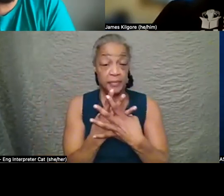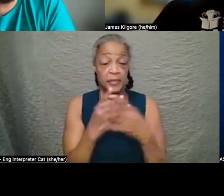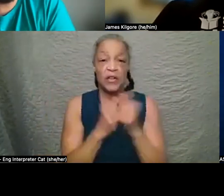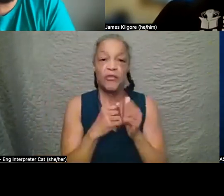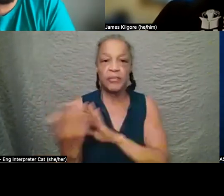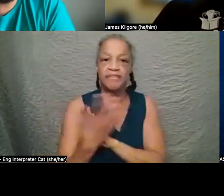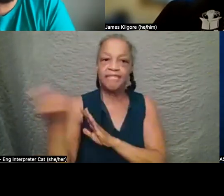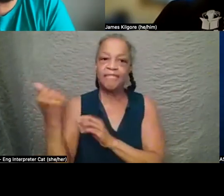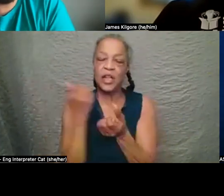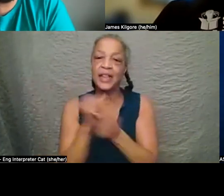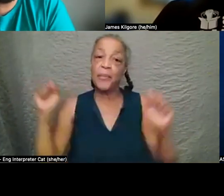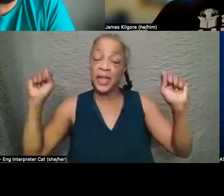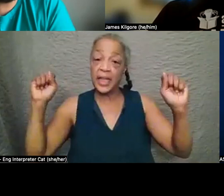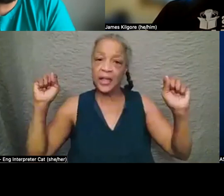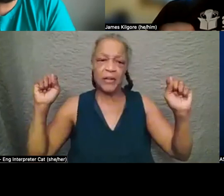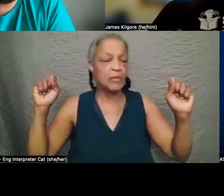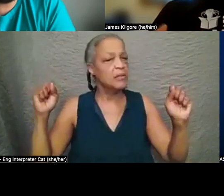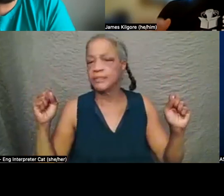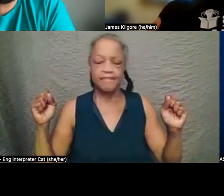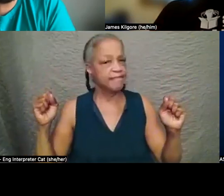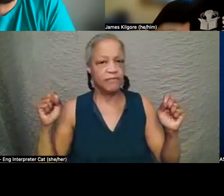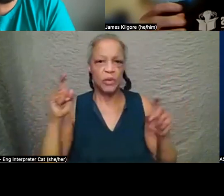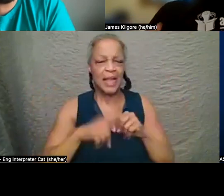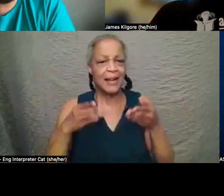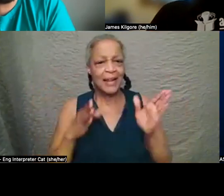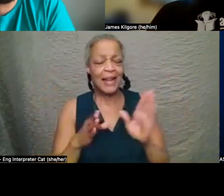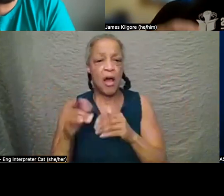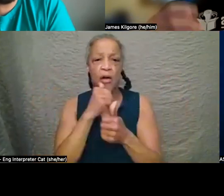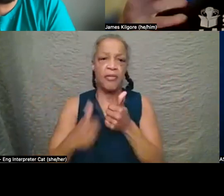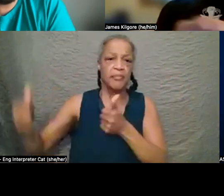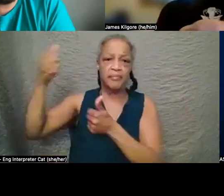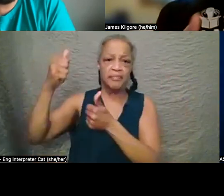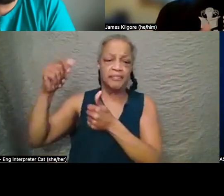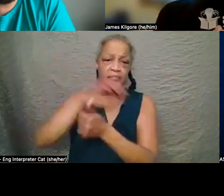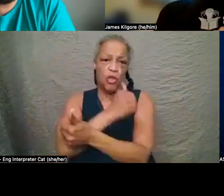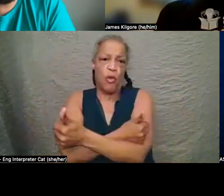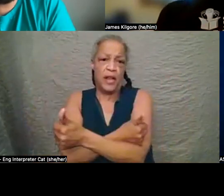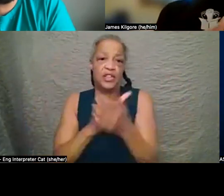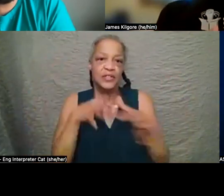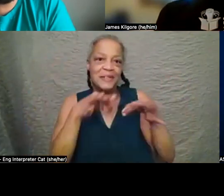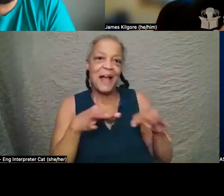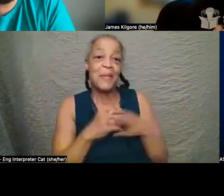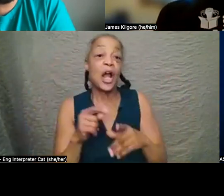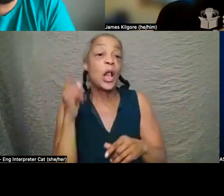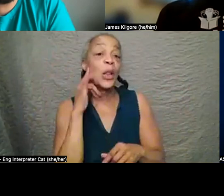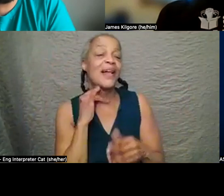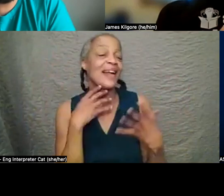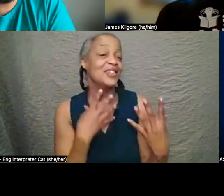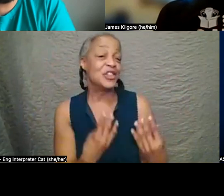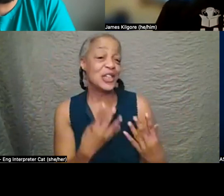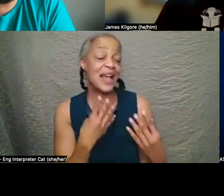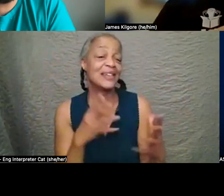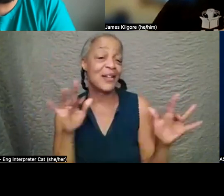of liberty. And we can't allow the authorities to redefine it and make it look like it's a gentle